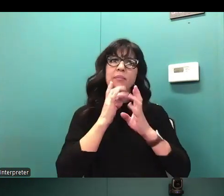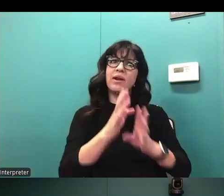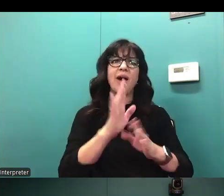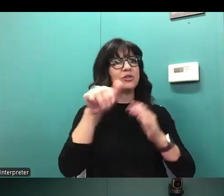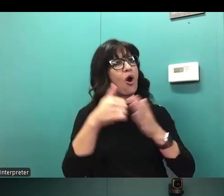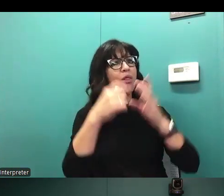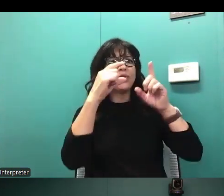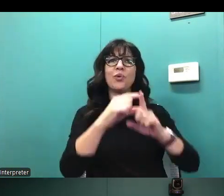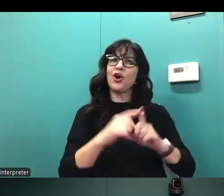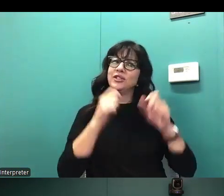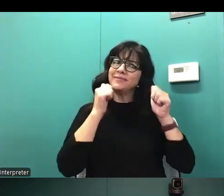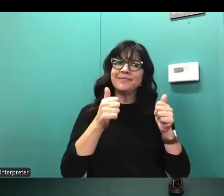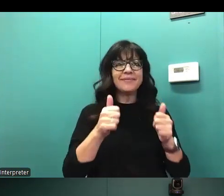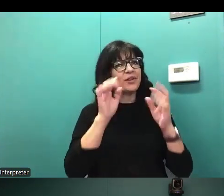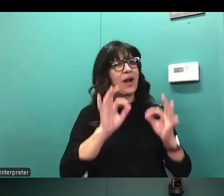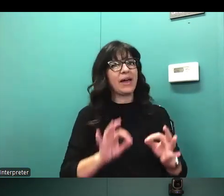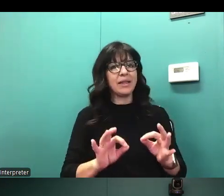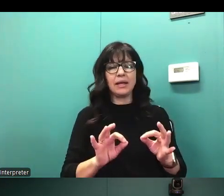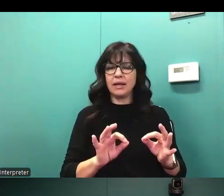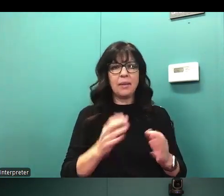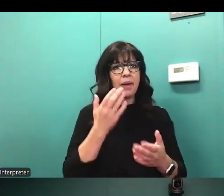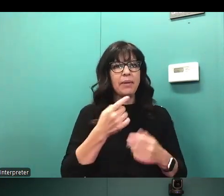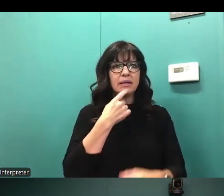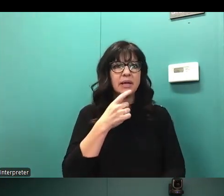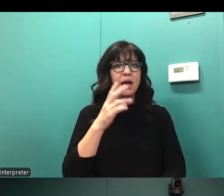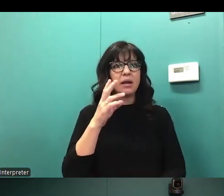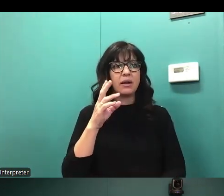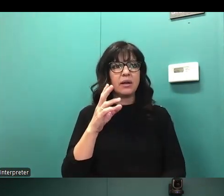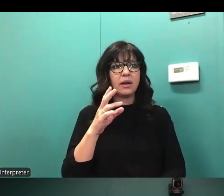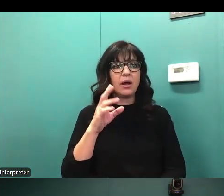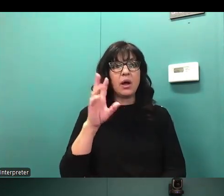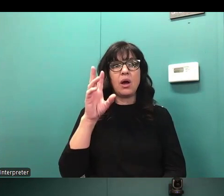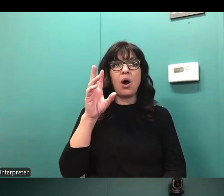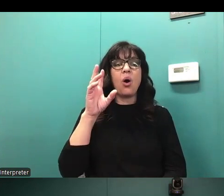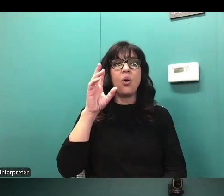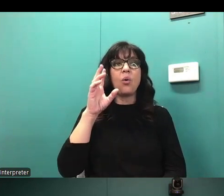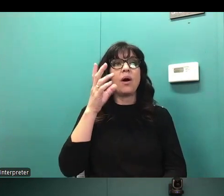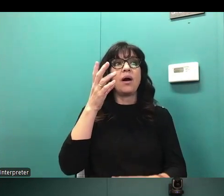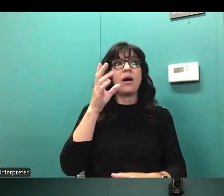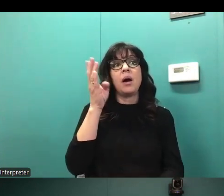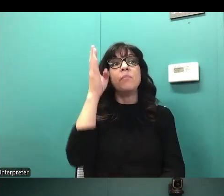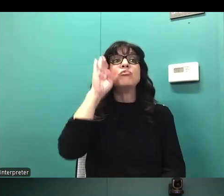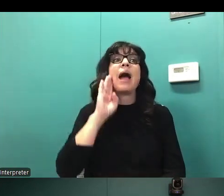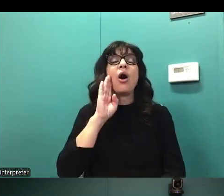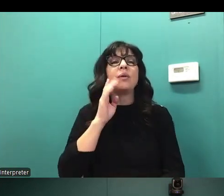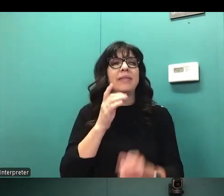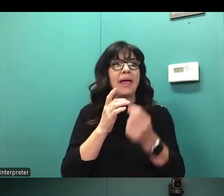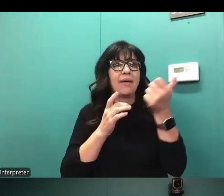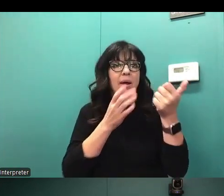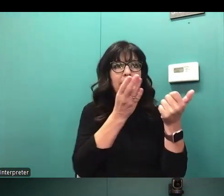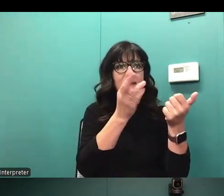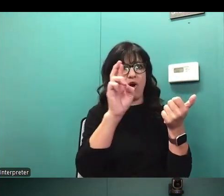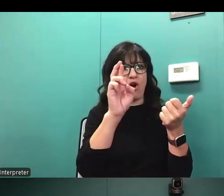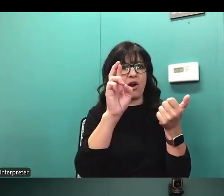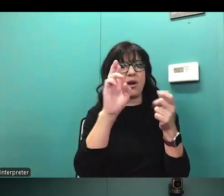all those words absolutely correctly. They may have said like, wow, and I will put brown, but I'll put that little disclaimer at the top saying that,